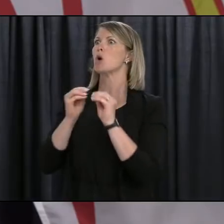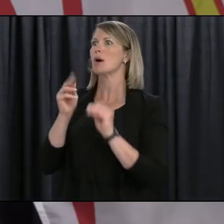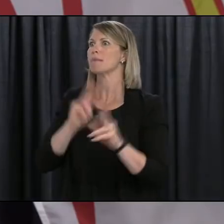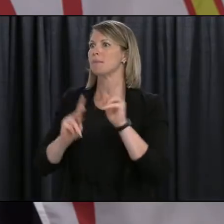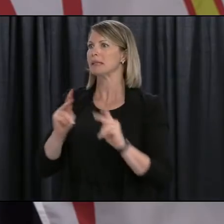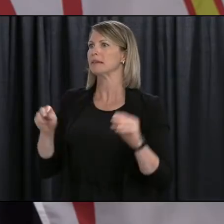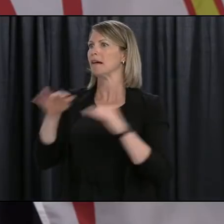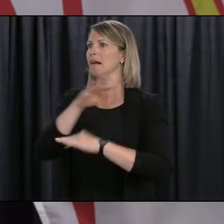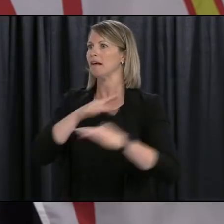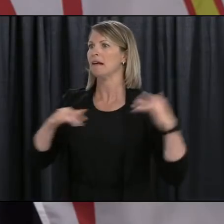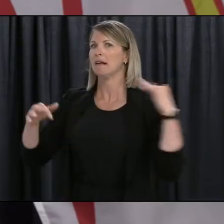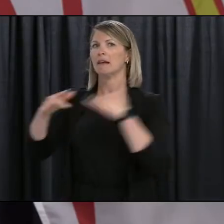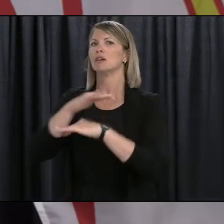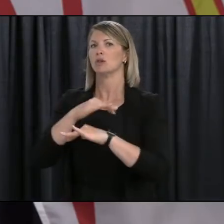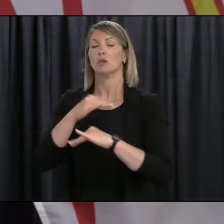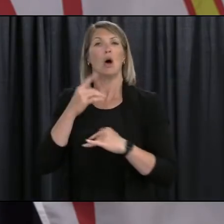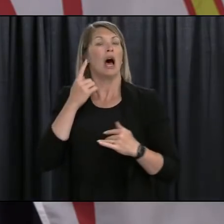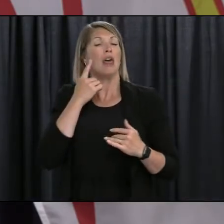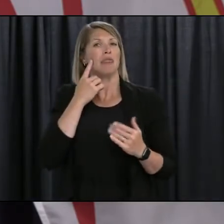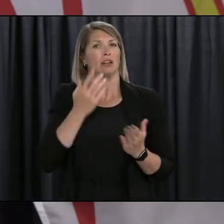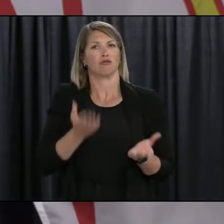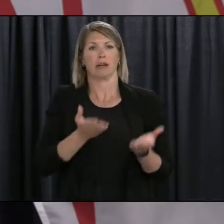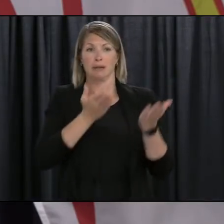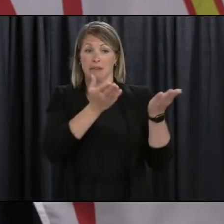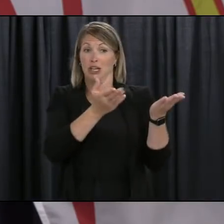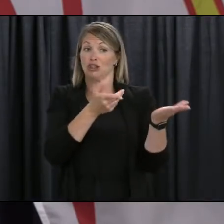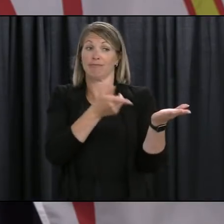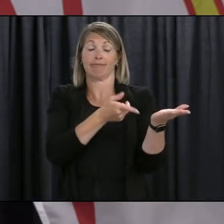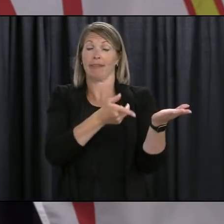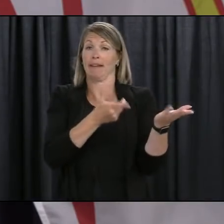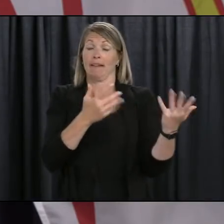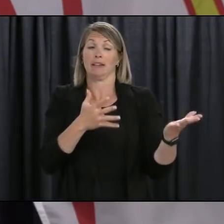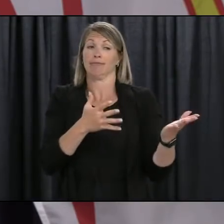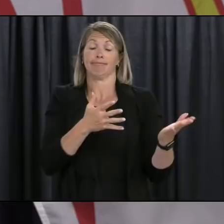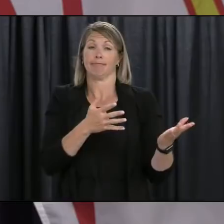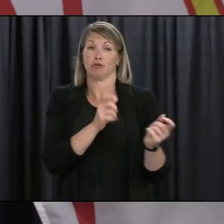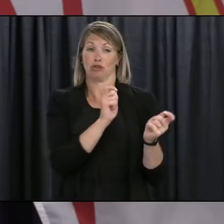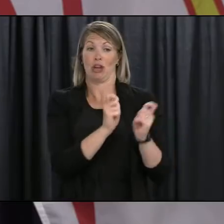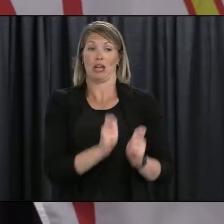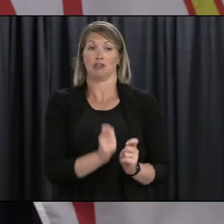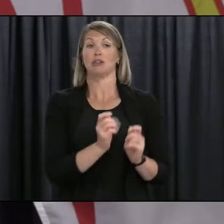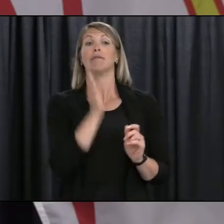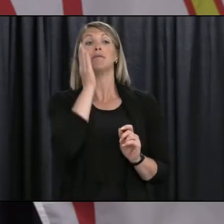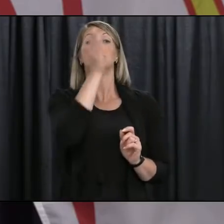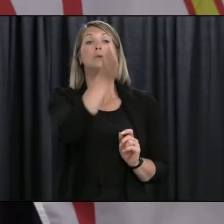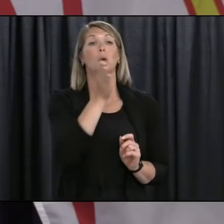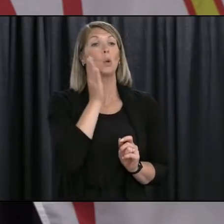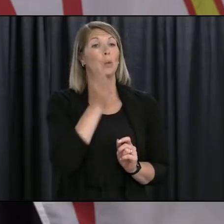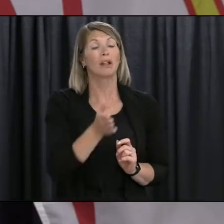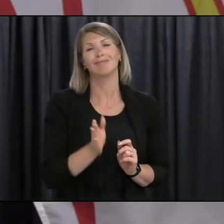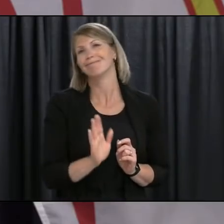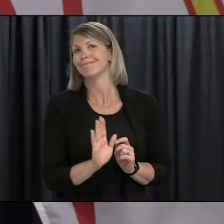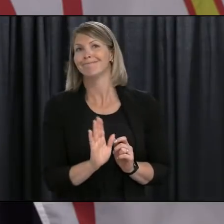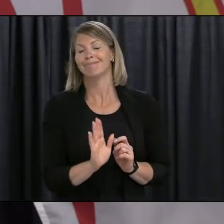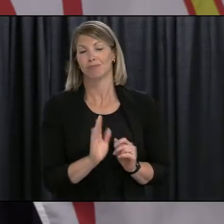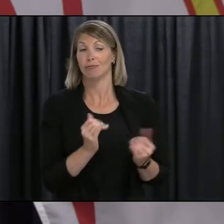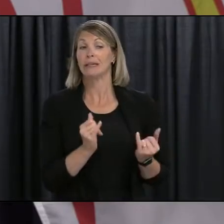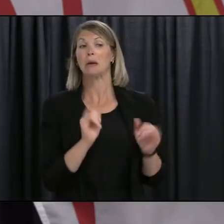think at the moment the guidelines are as they are, and we'll certainly be looking at what happens